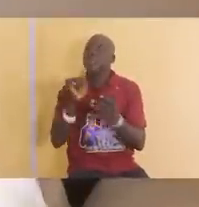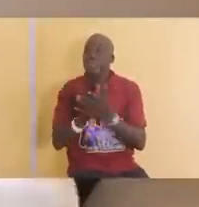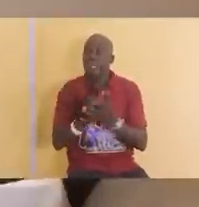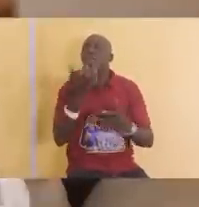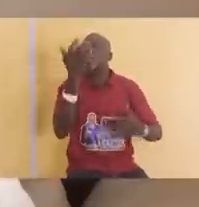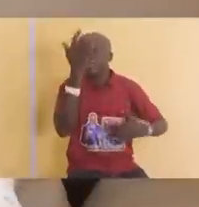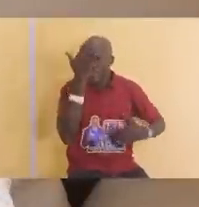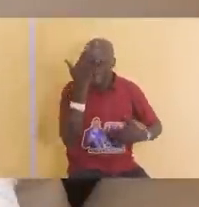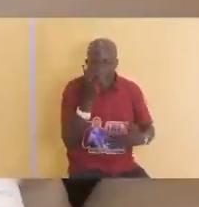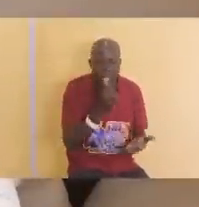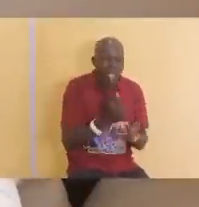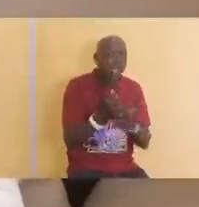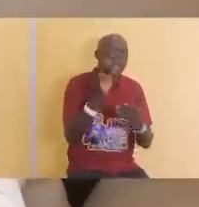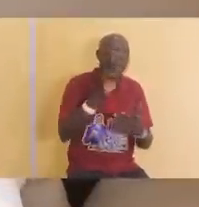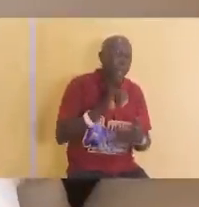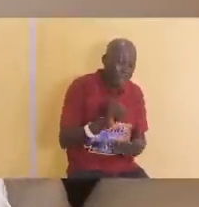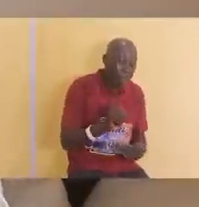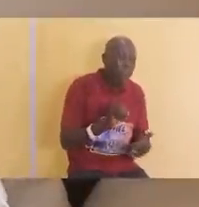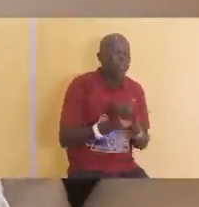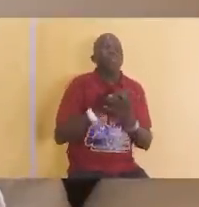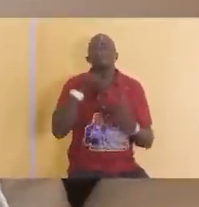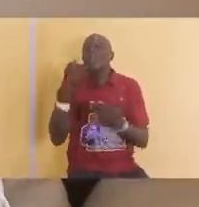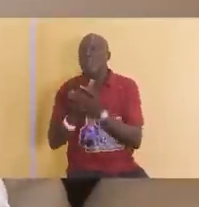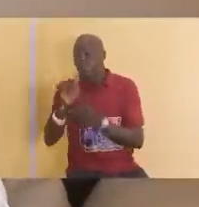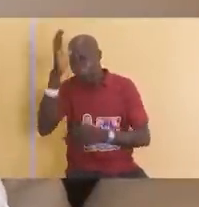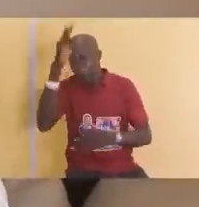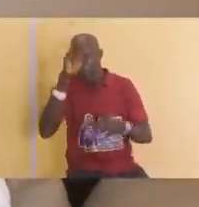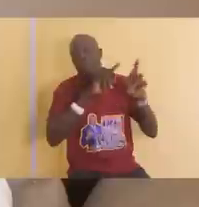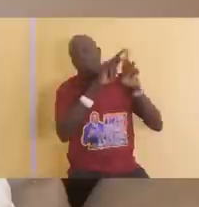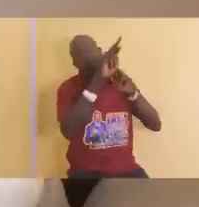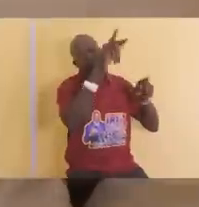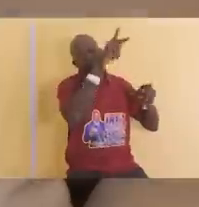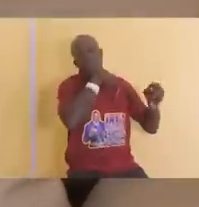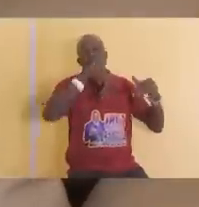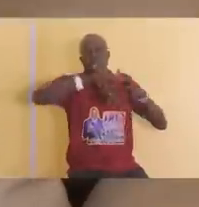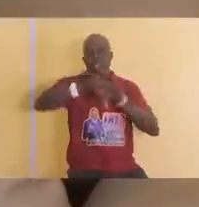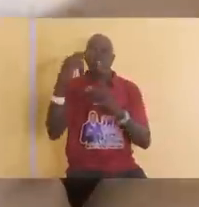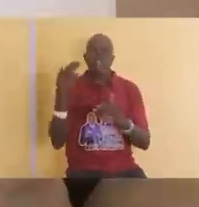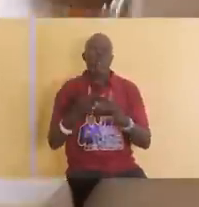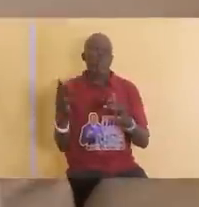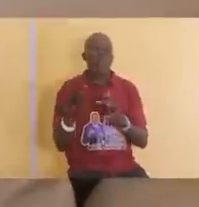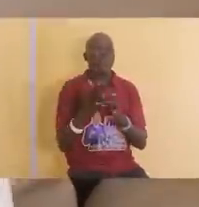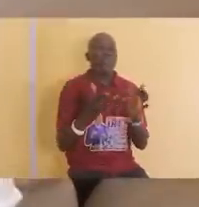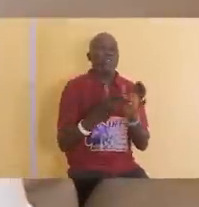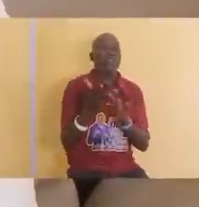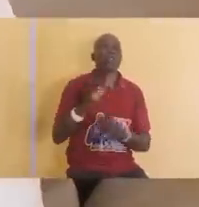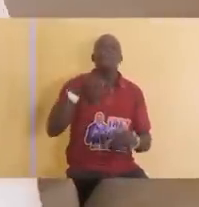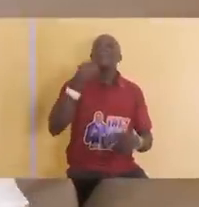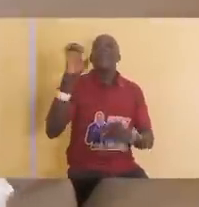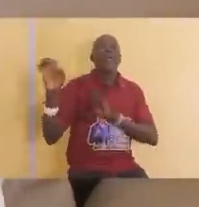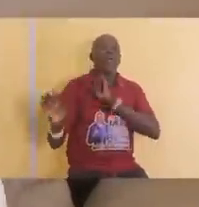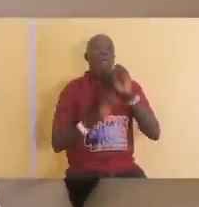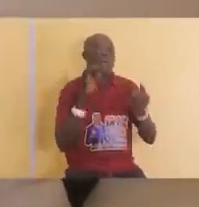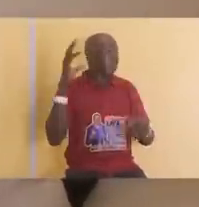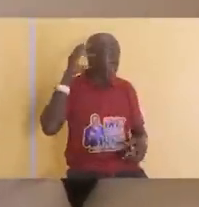sì kìlẹ̀ ẹ̀ràn lọ́wọ́ wọ́n dẹ̀ máa sọ pé àbá ti bí ọba làwọn àbọ́rẹ́